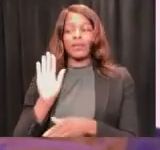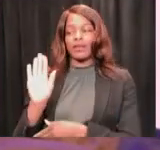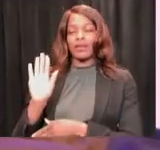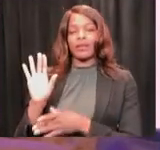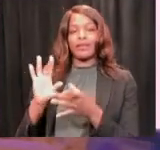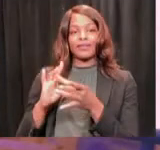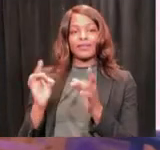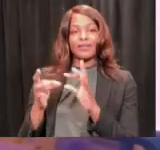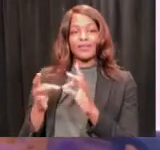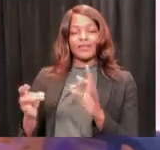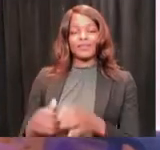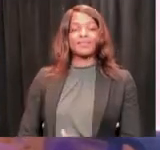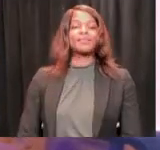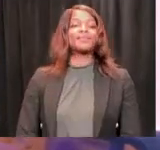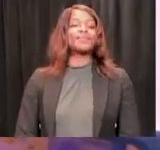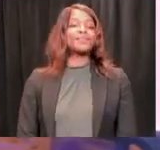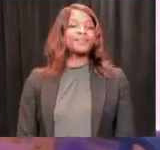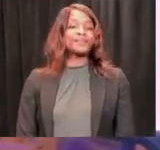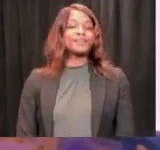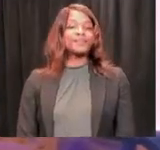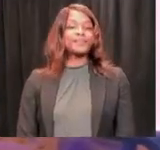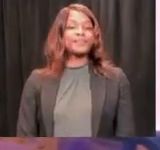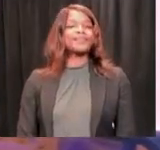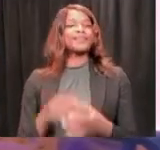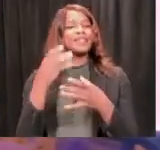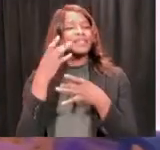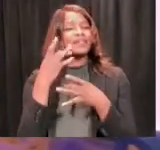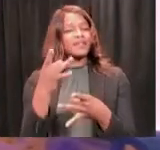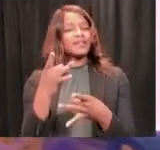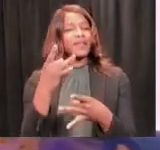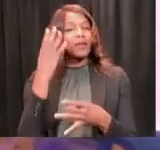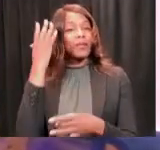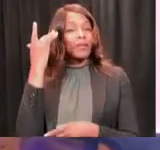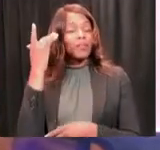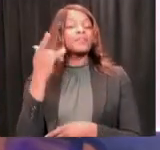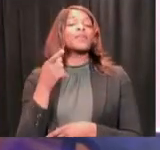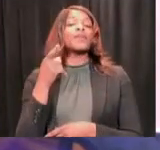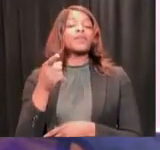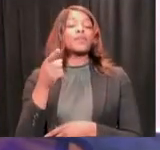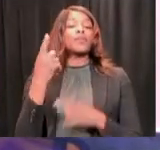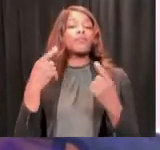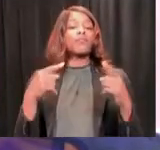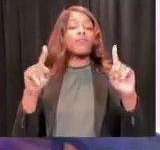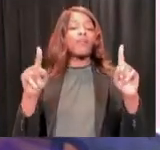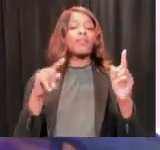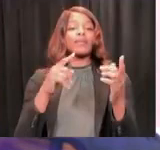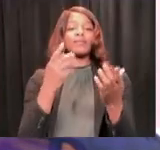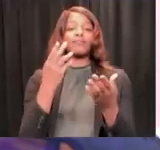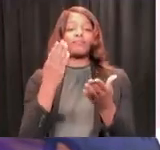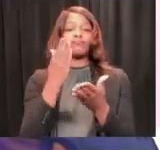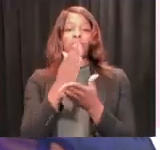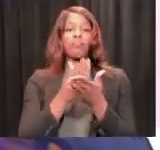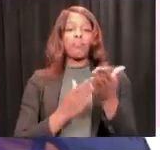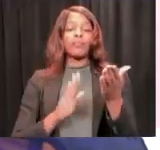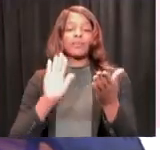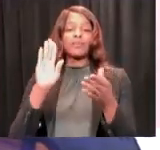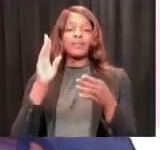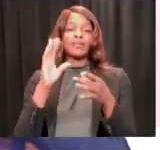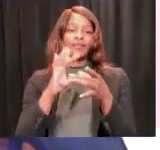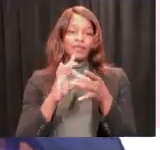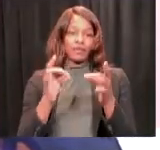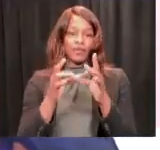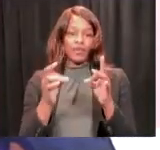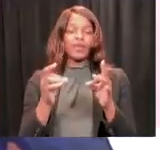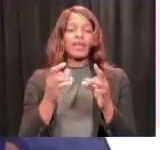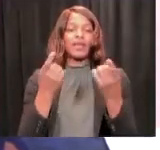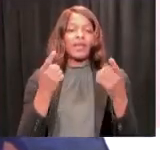When you keep reading Joseph's story, it's interesting because you get to a point in Joseph's story. His story is found in Genesis 37 through